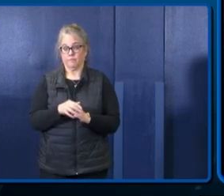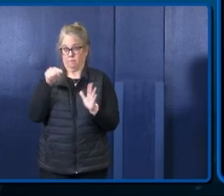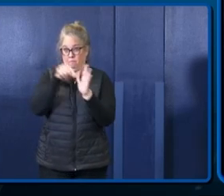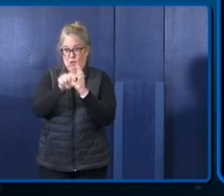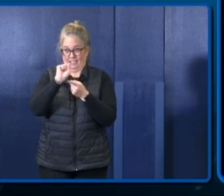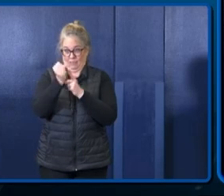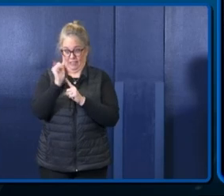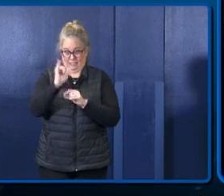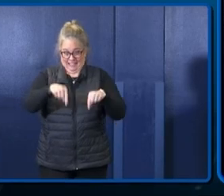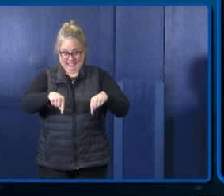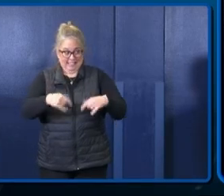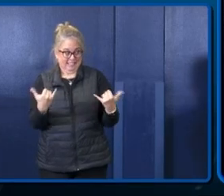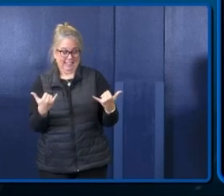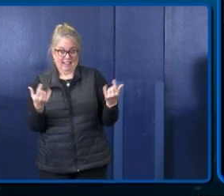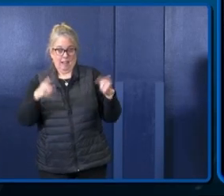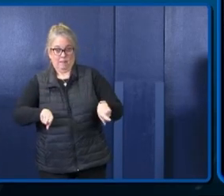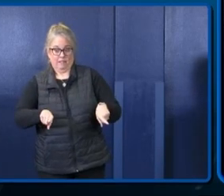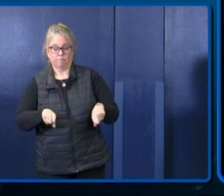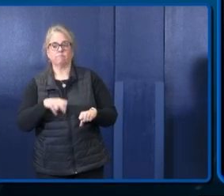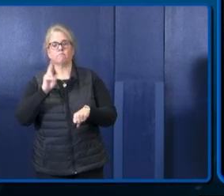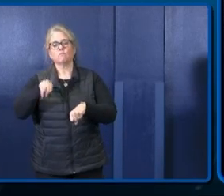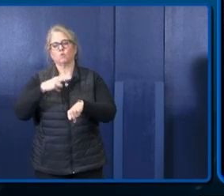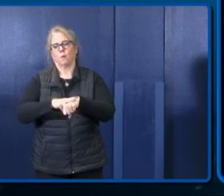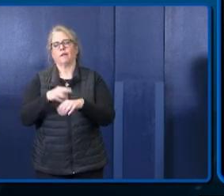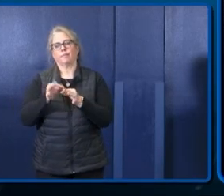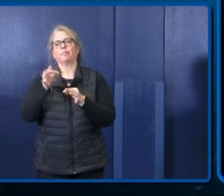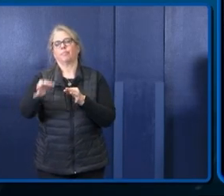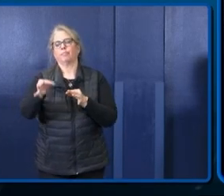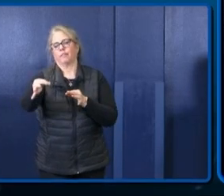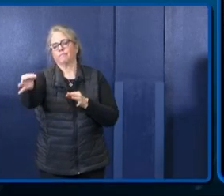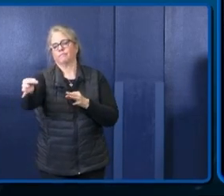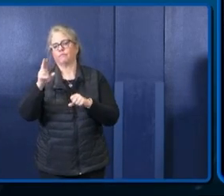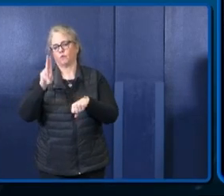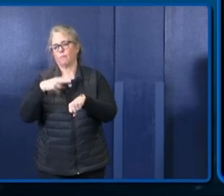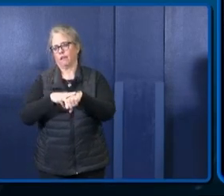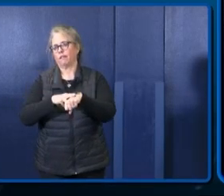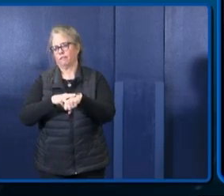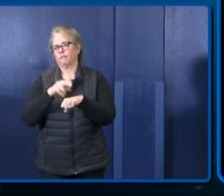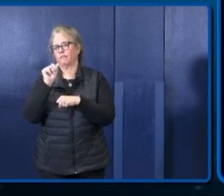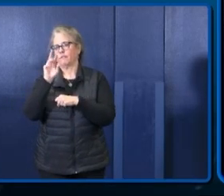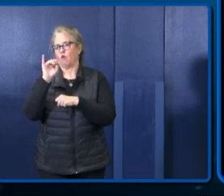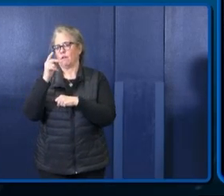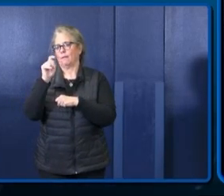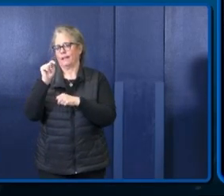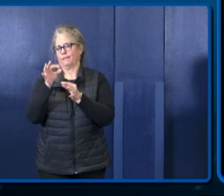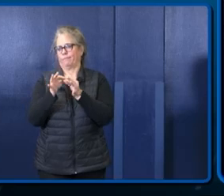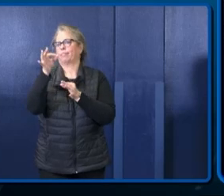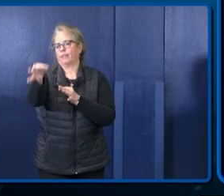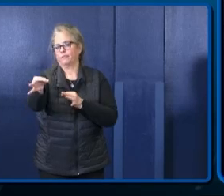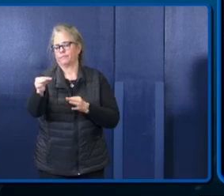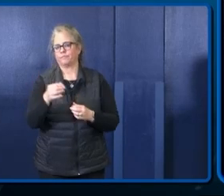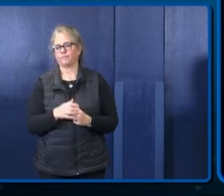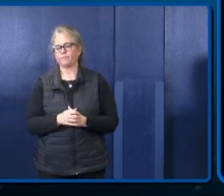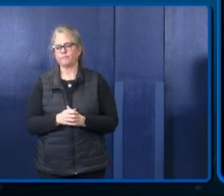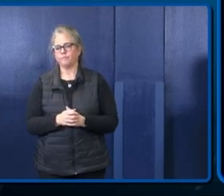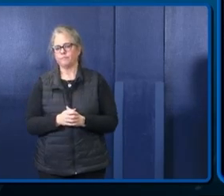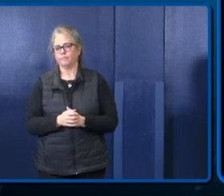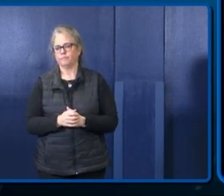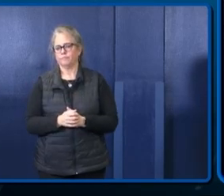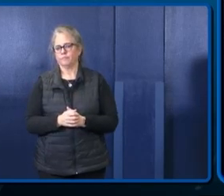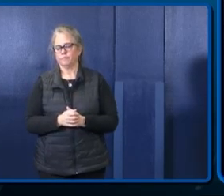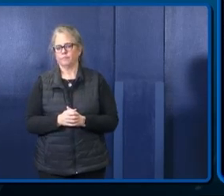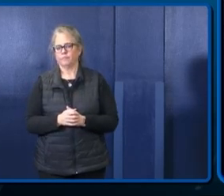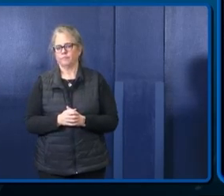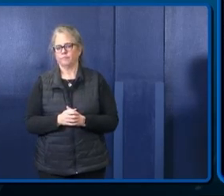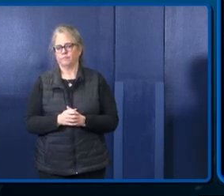for defense to set out arraignment to some date further down the road. At arraignment is when a defendant will enter